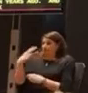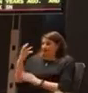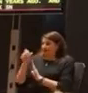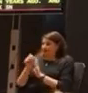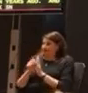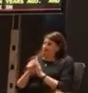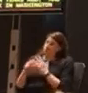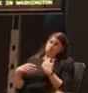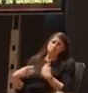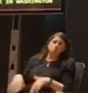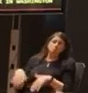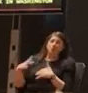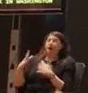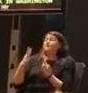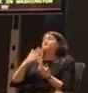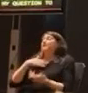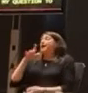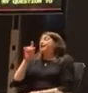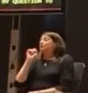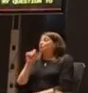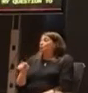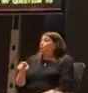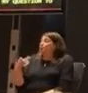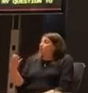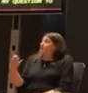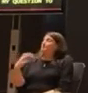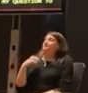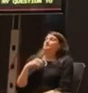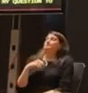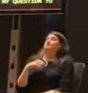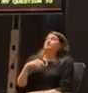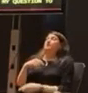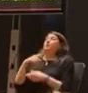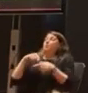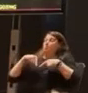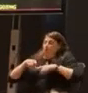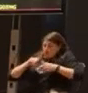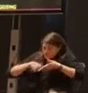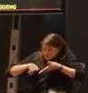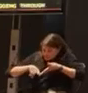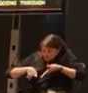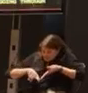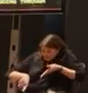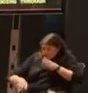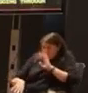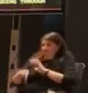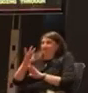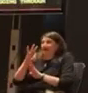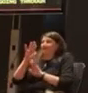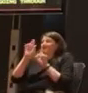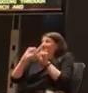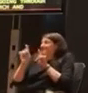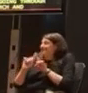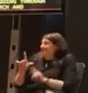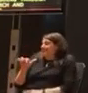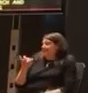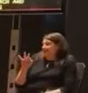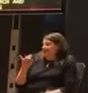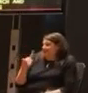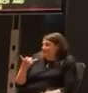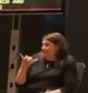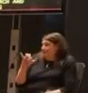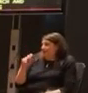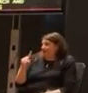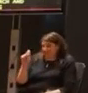my question to you is, when going through this research and discovering certain landmarks that were